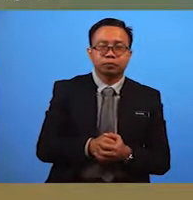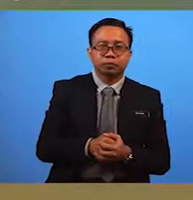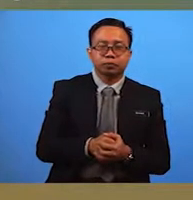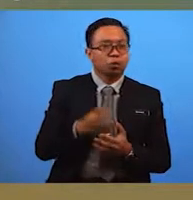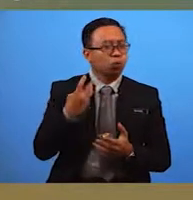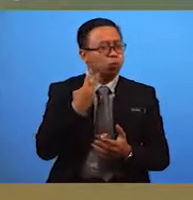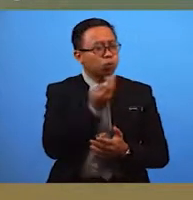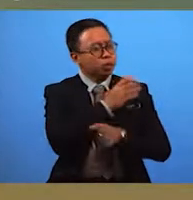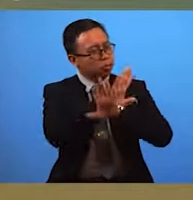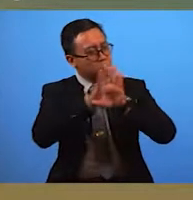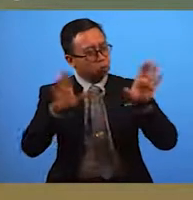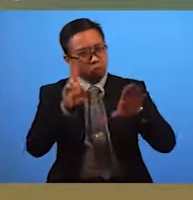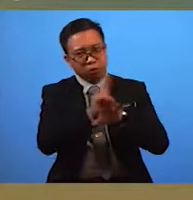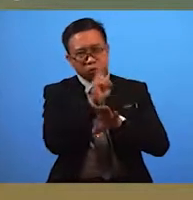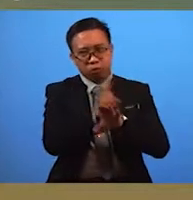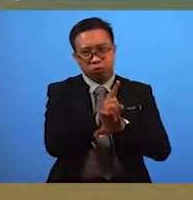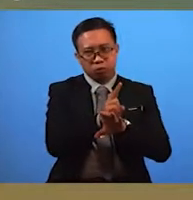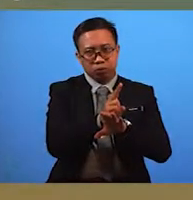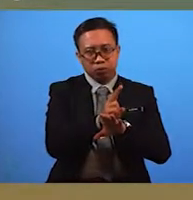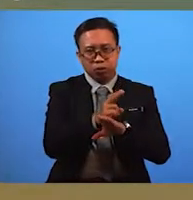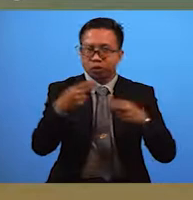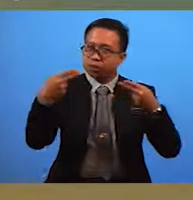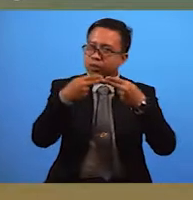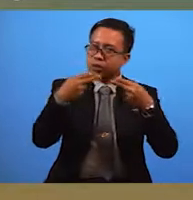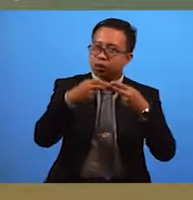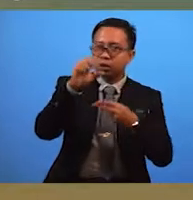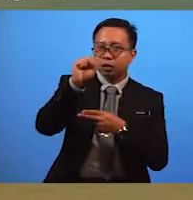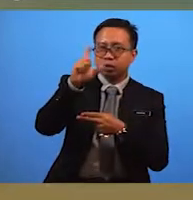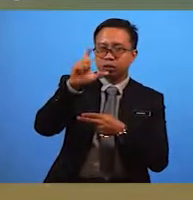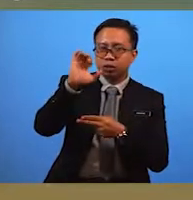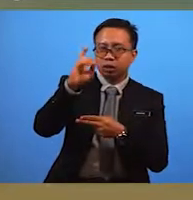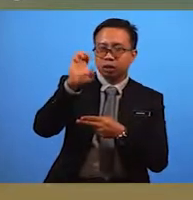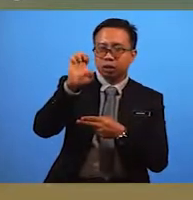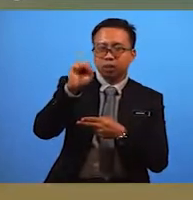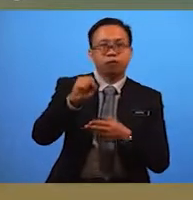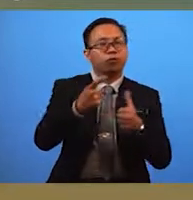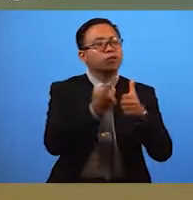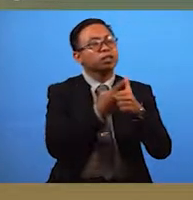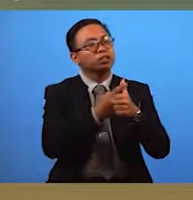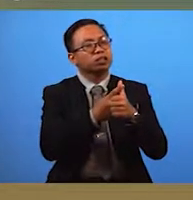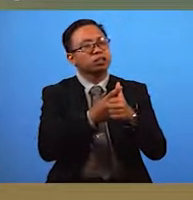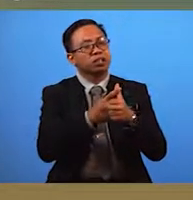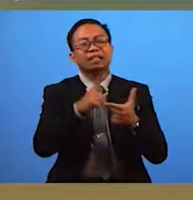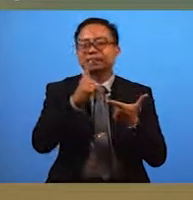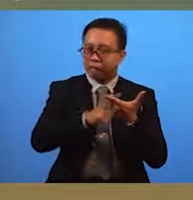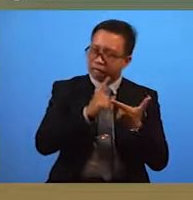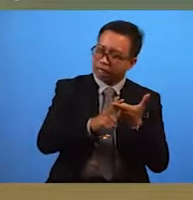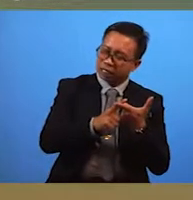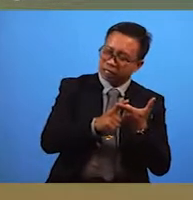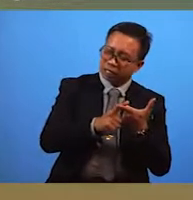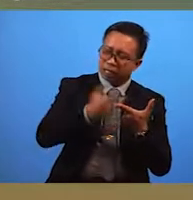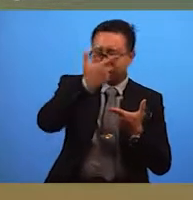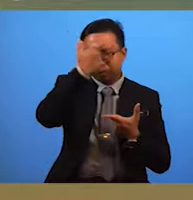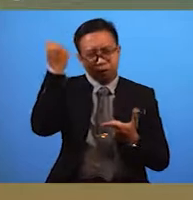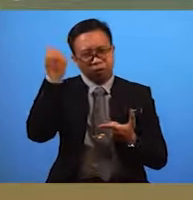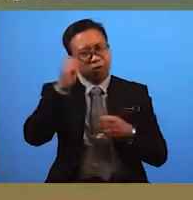We do not use sequence connectors like firstly and secondly here because it